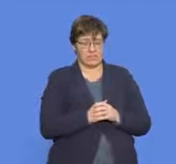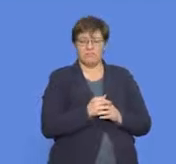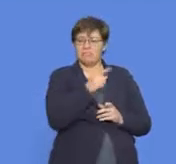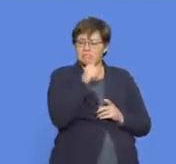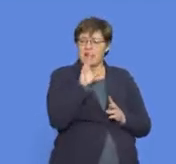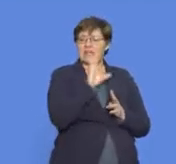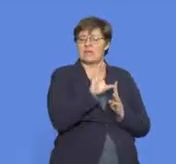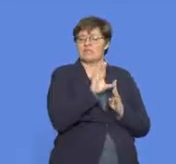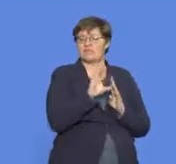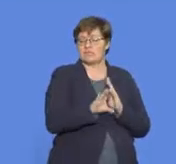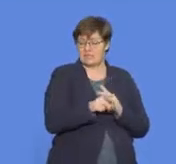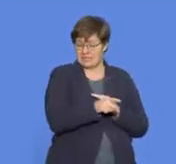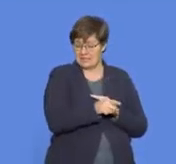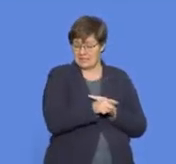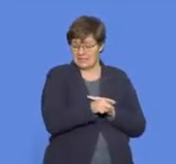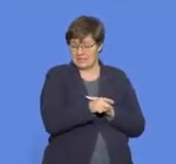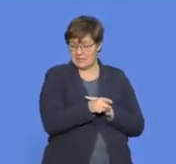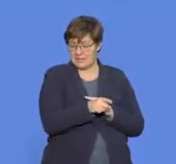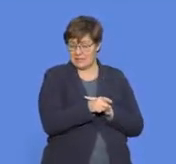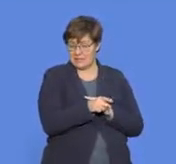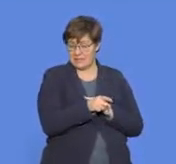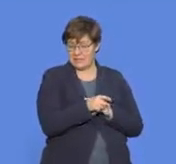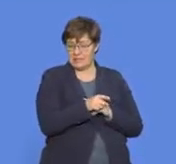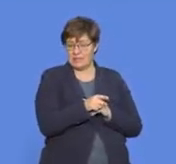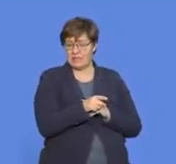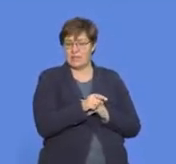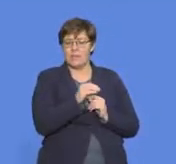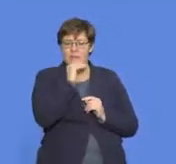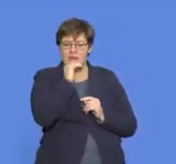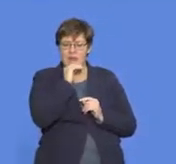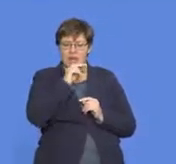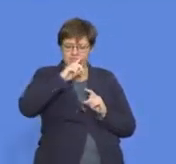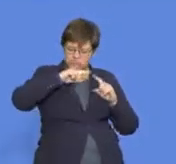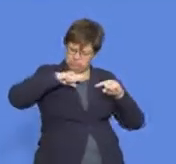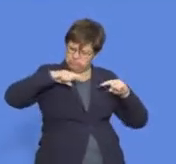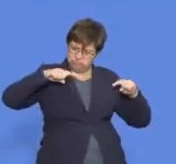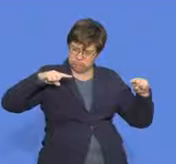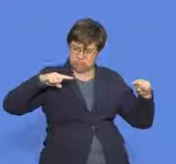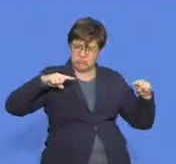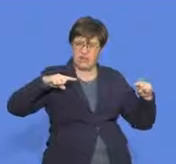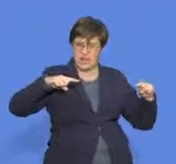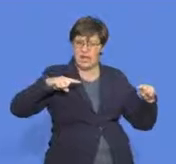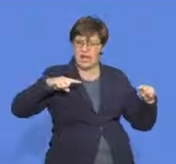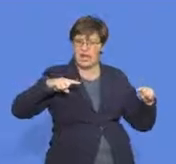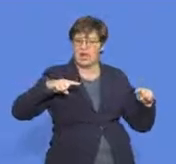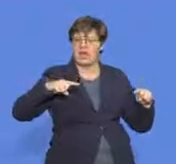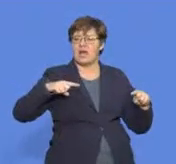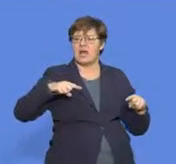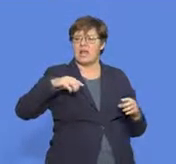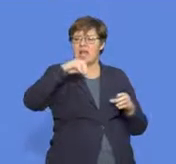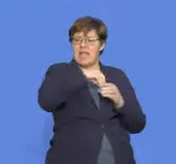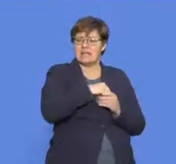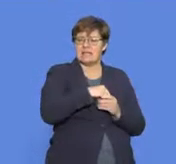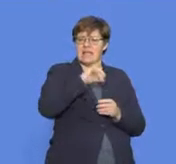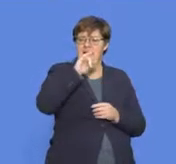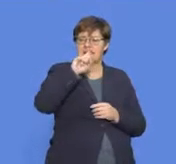those characteristics where there is a range of intermediate phenotypes. So